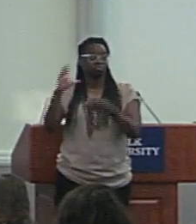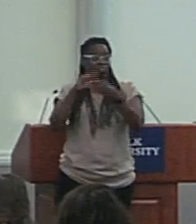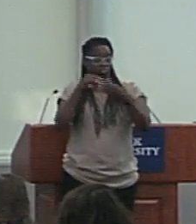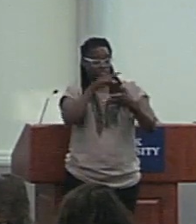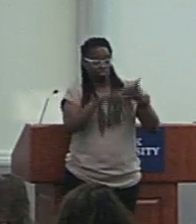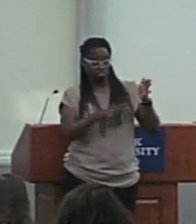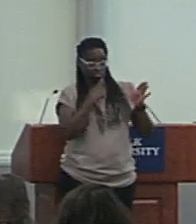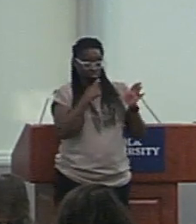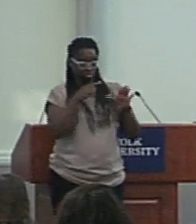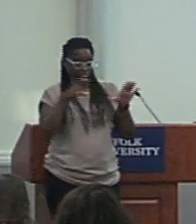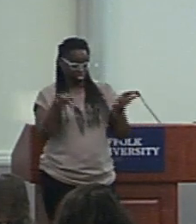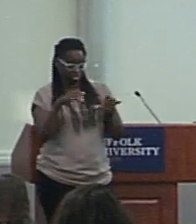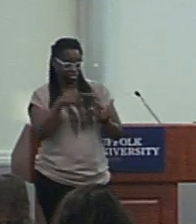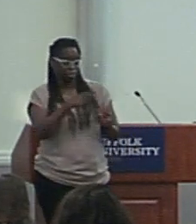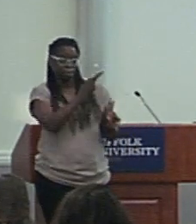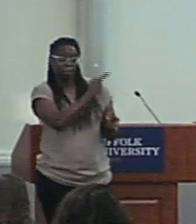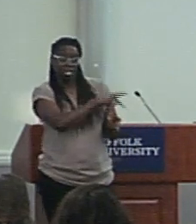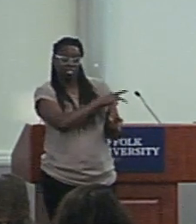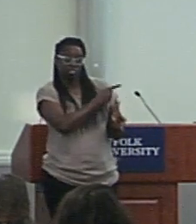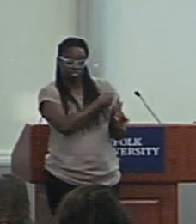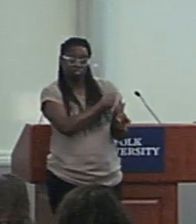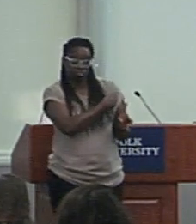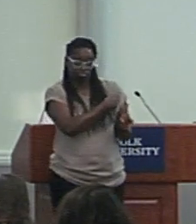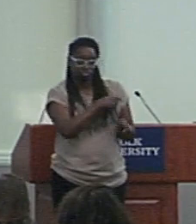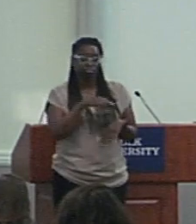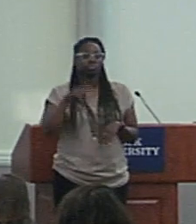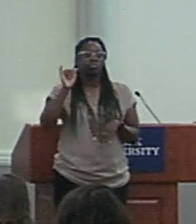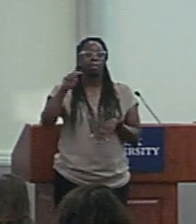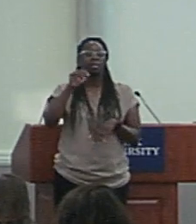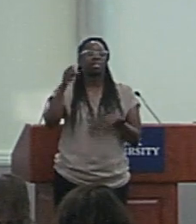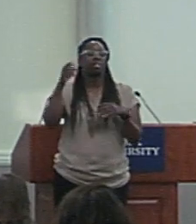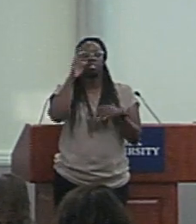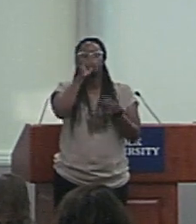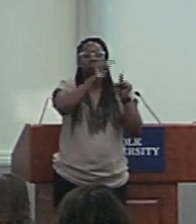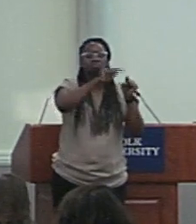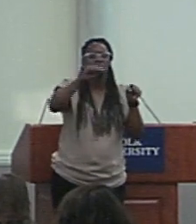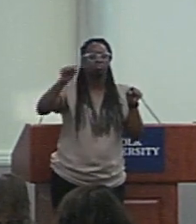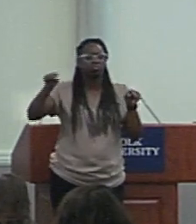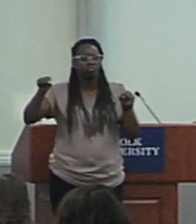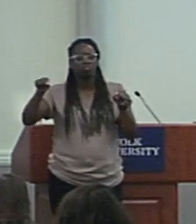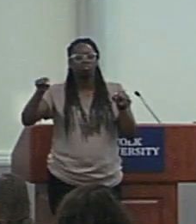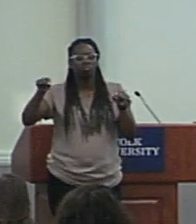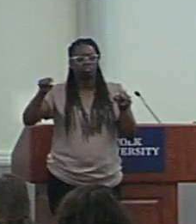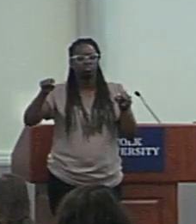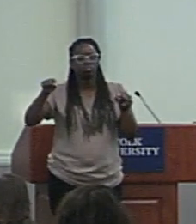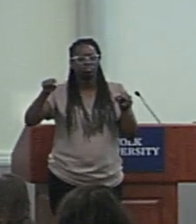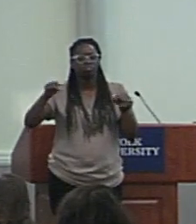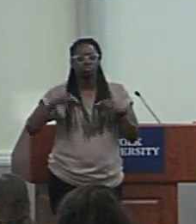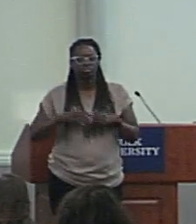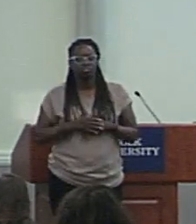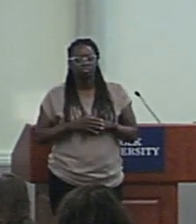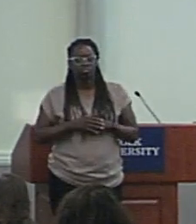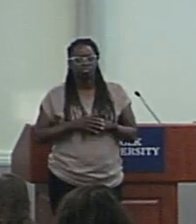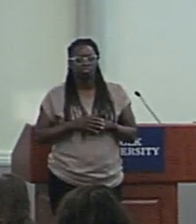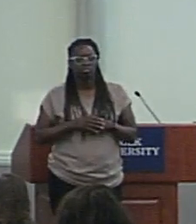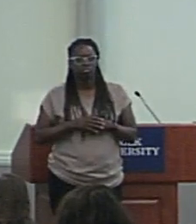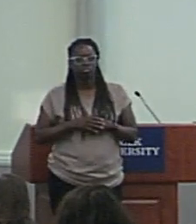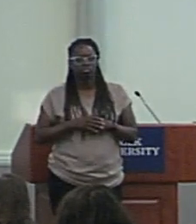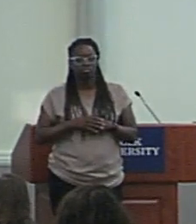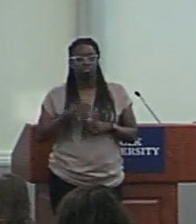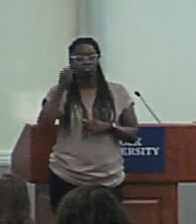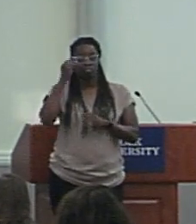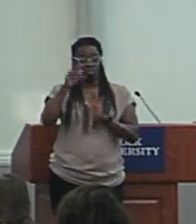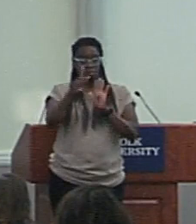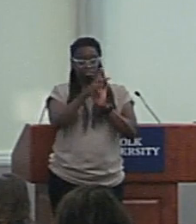care at mass hospitals and healthcare facilities. It's come to my attention that the policy has been used